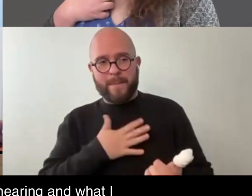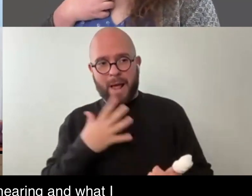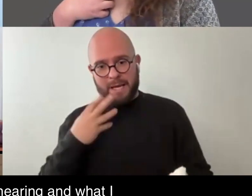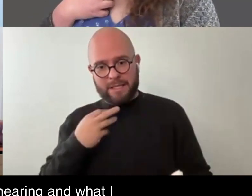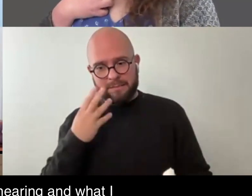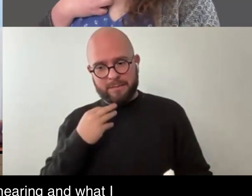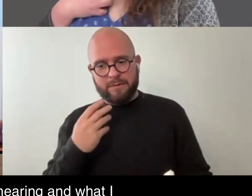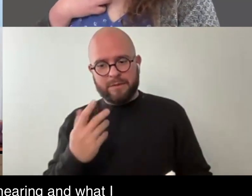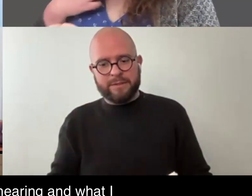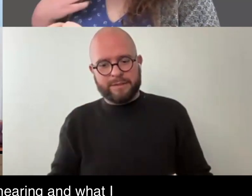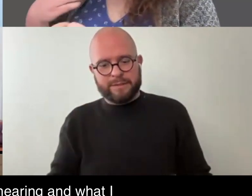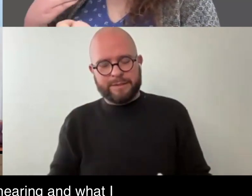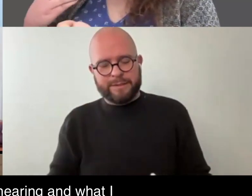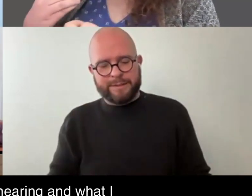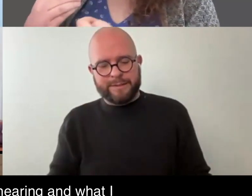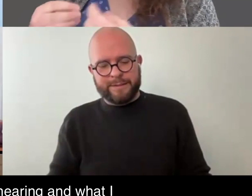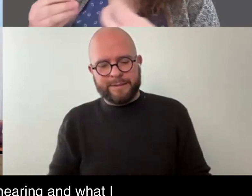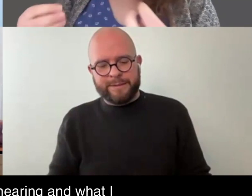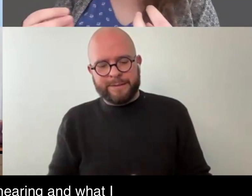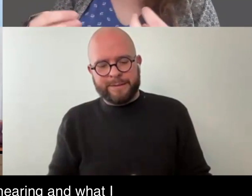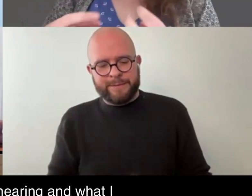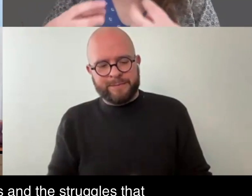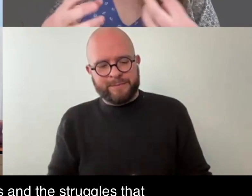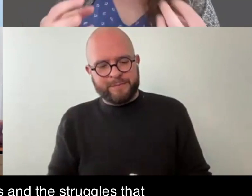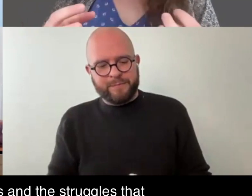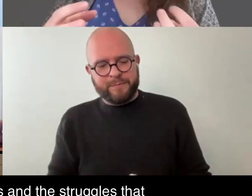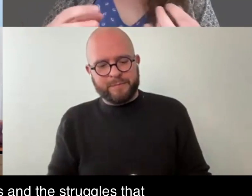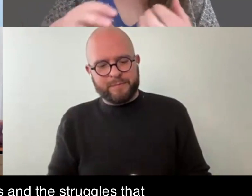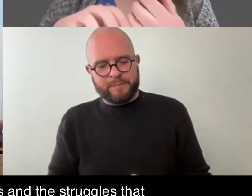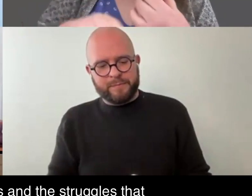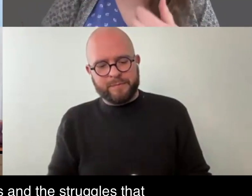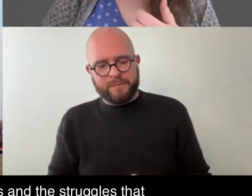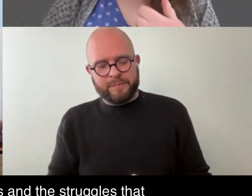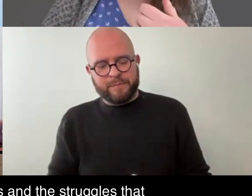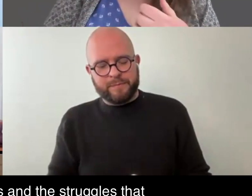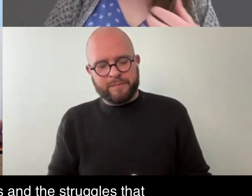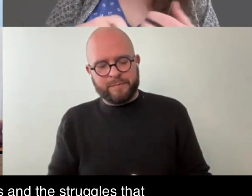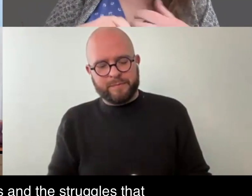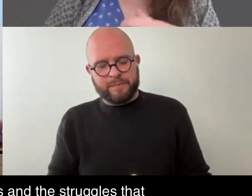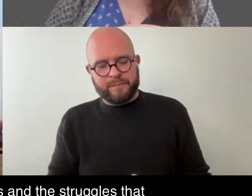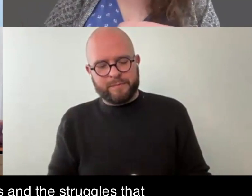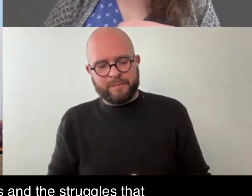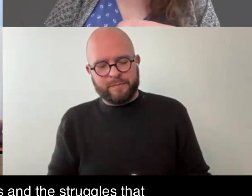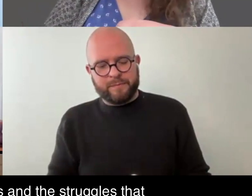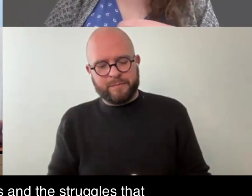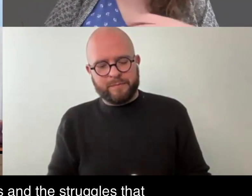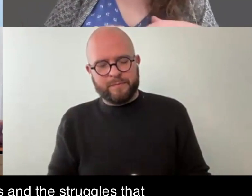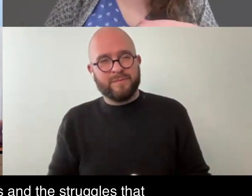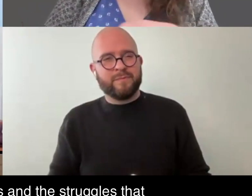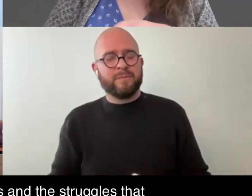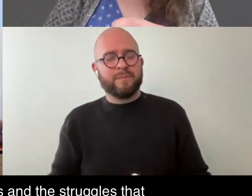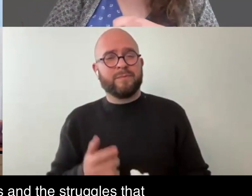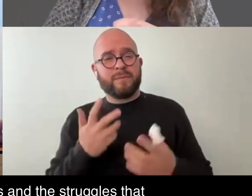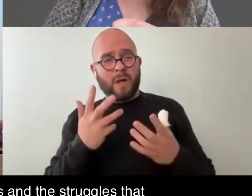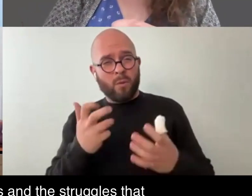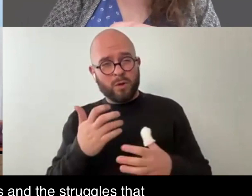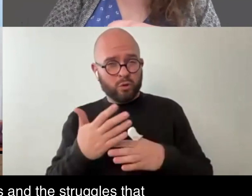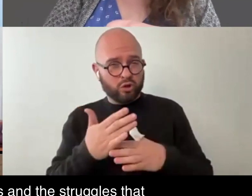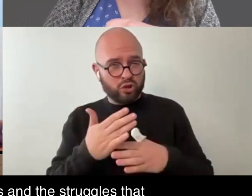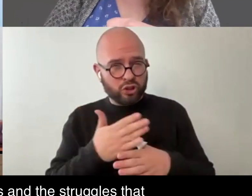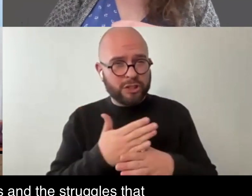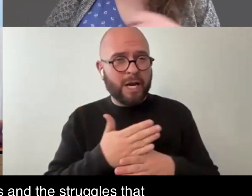is, you know, wanting to share and acknowledge the limits and the struggles that I experience with